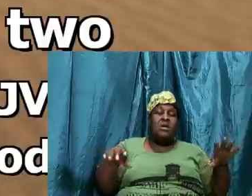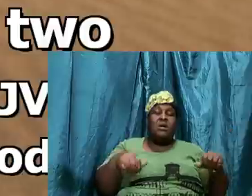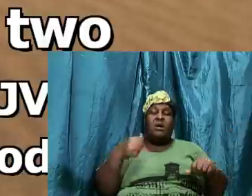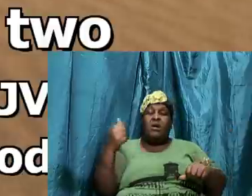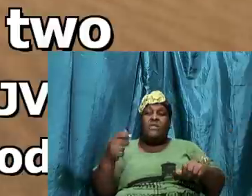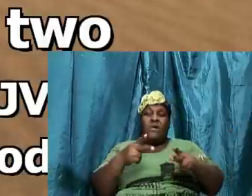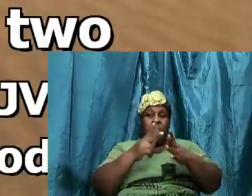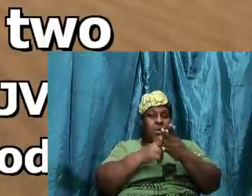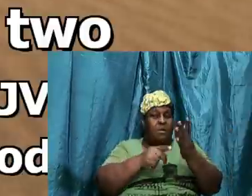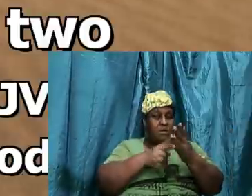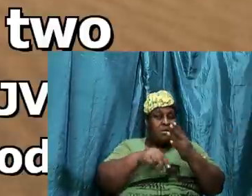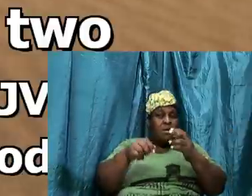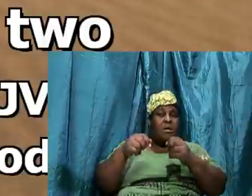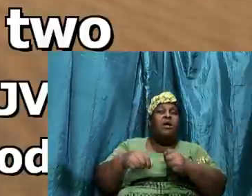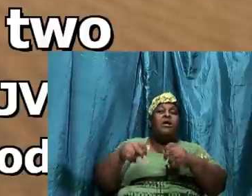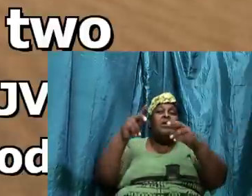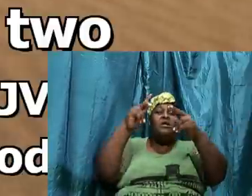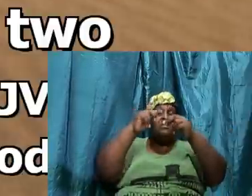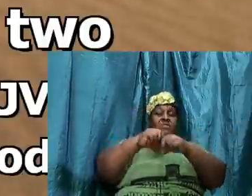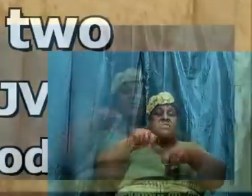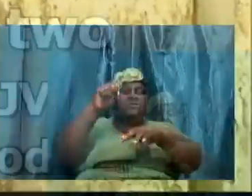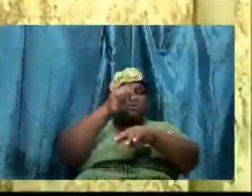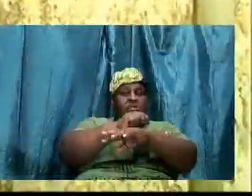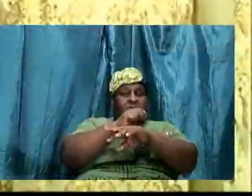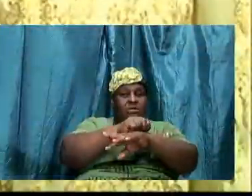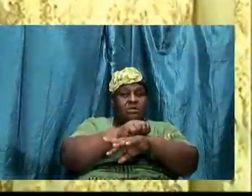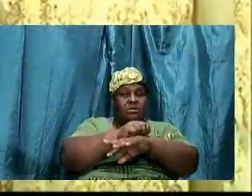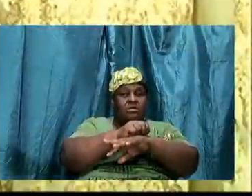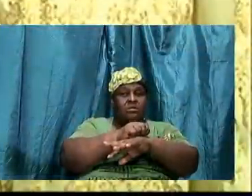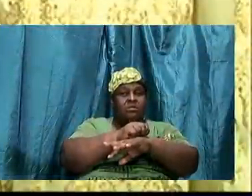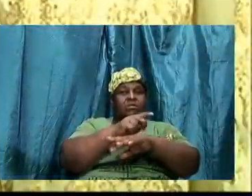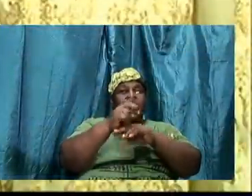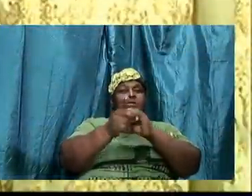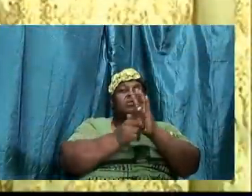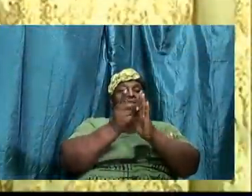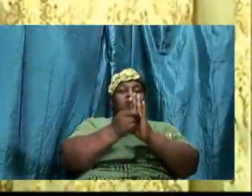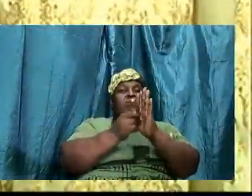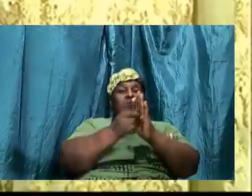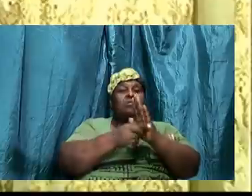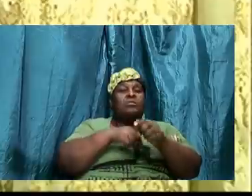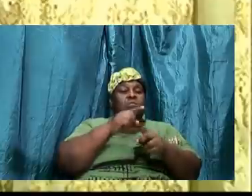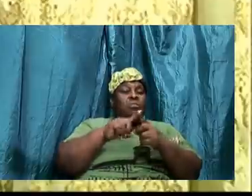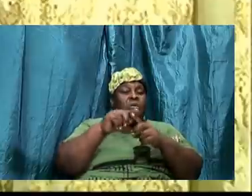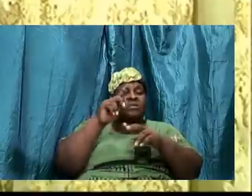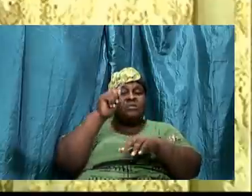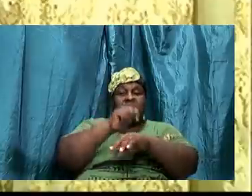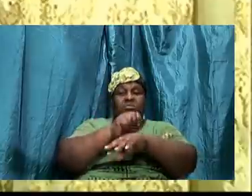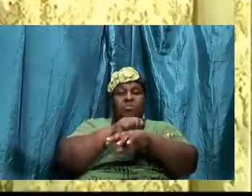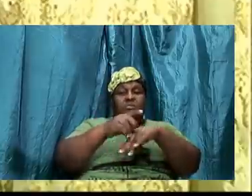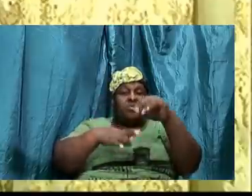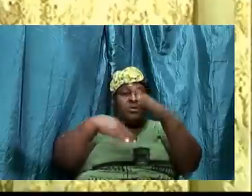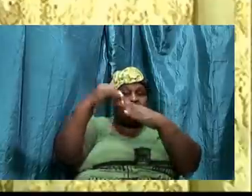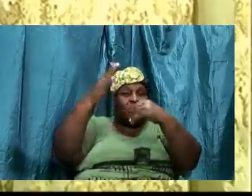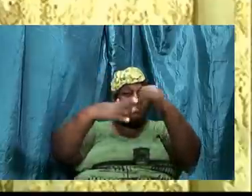this is Exodus 26, 31. And later, when the temple was built,